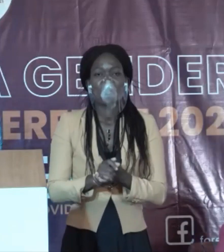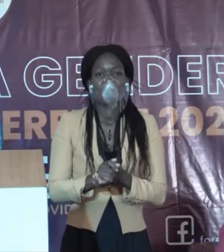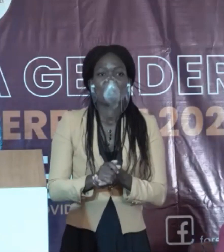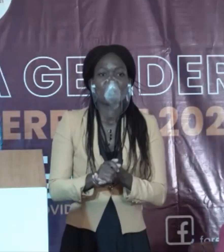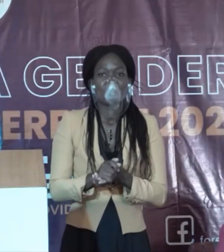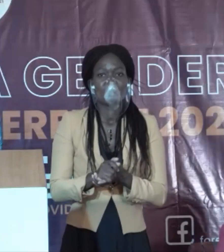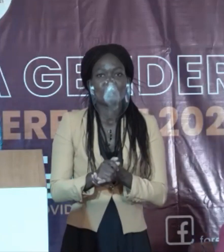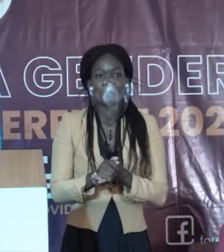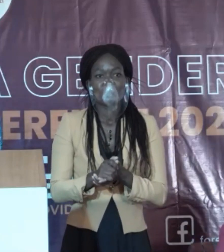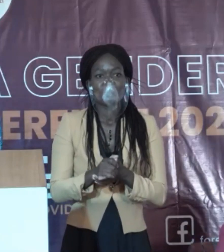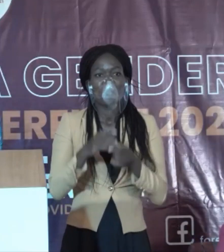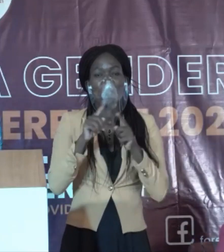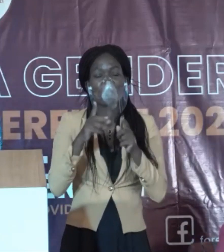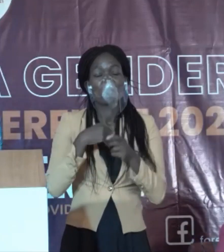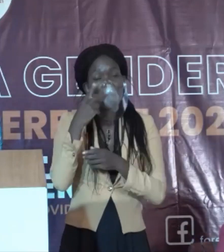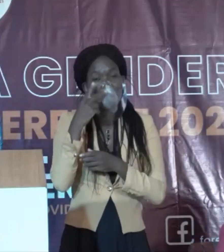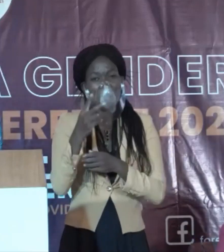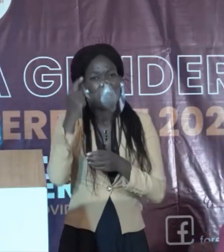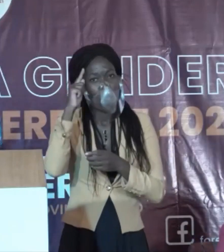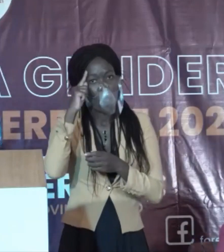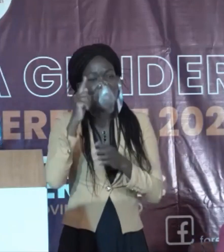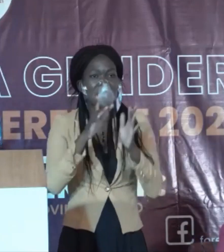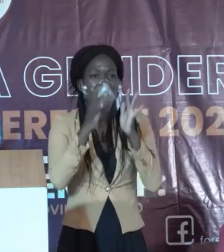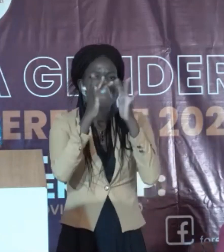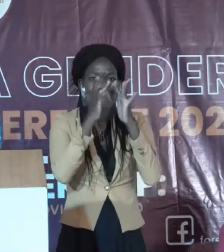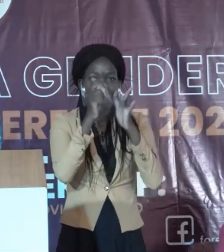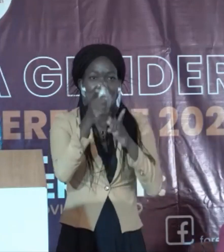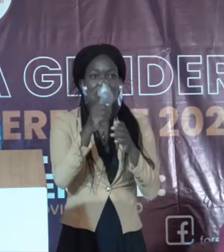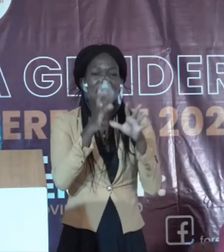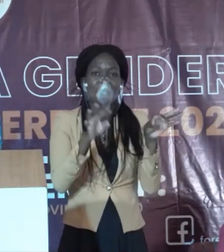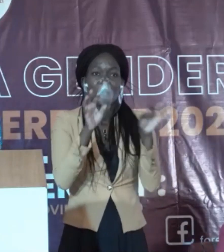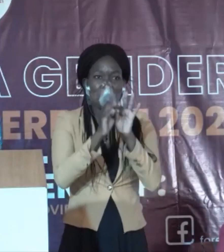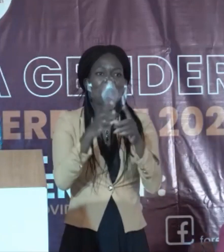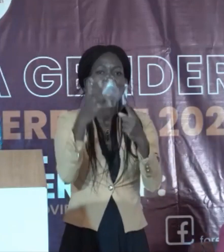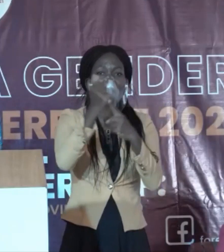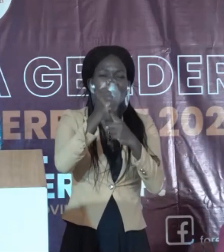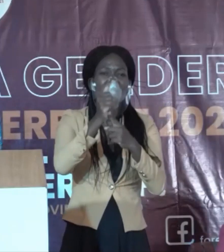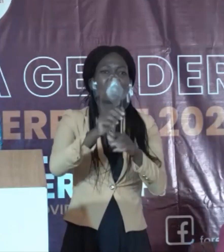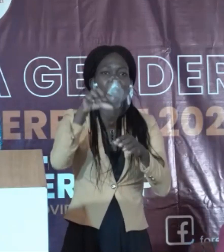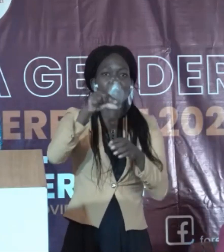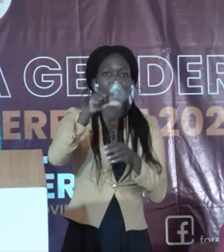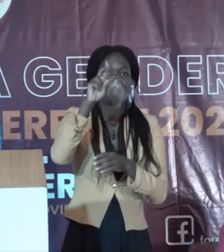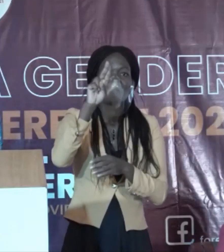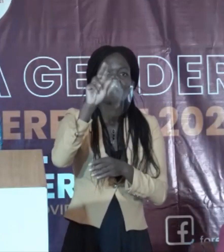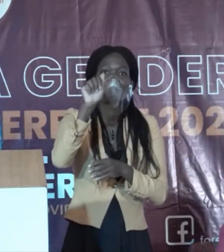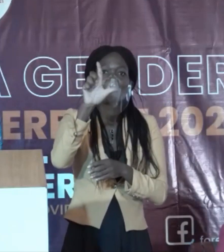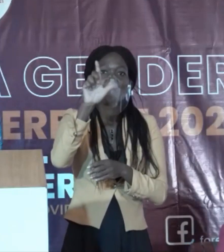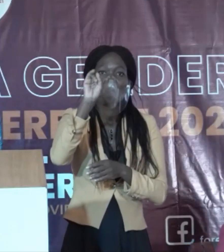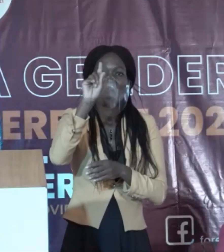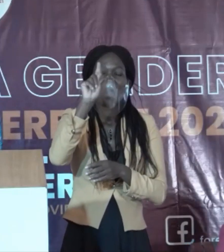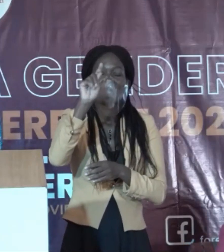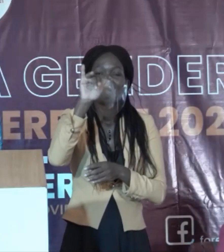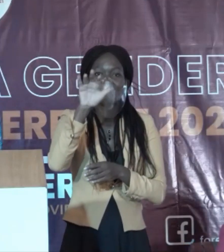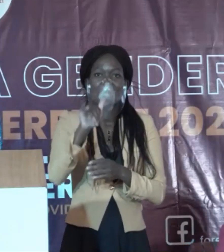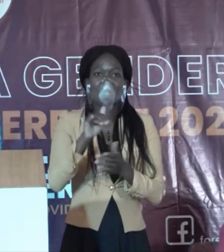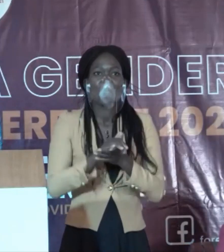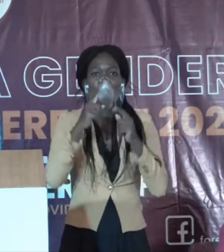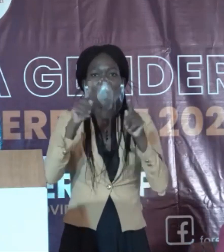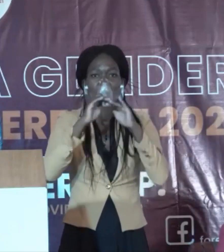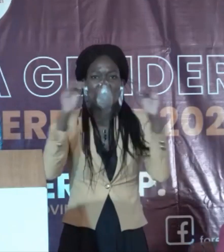chains. Ensure that the knowledge of technologies required to meet quality and sanitary standards and access by women is